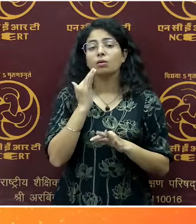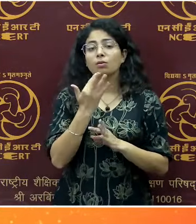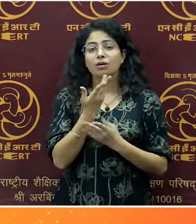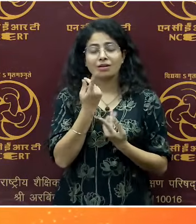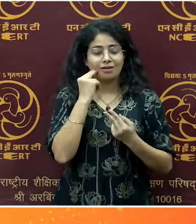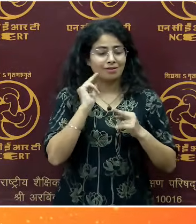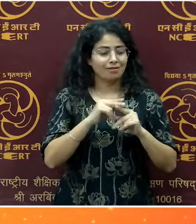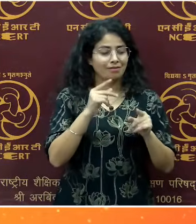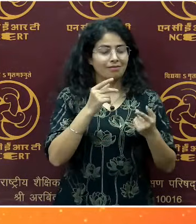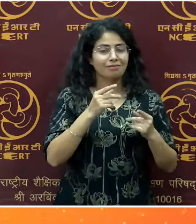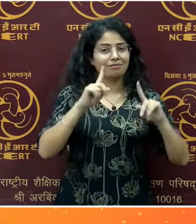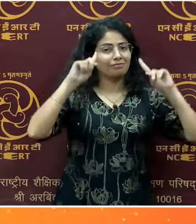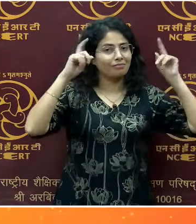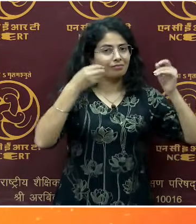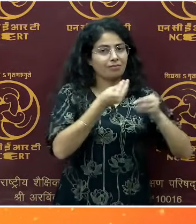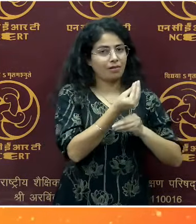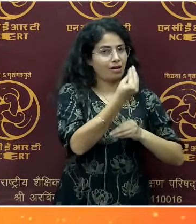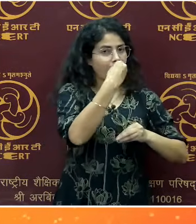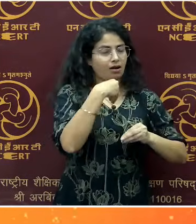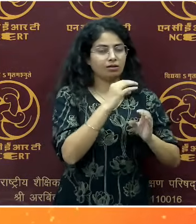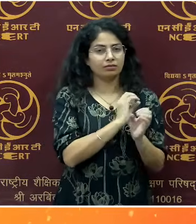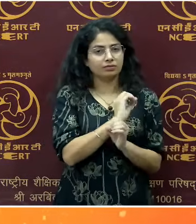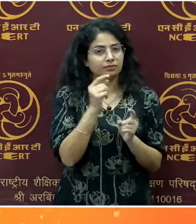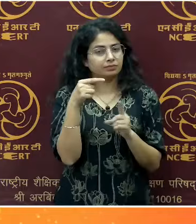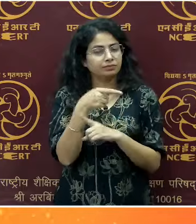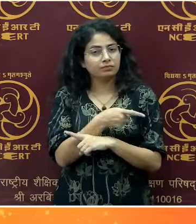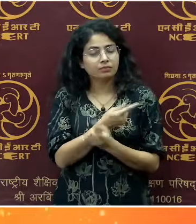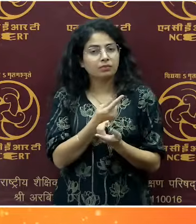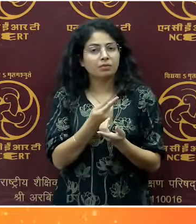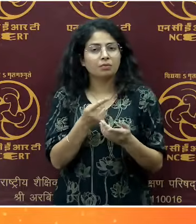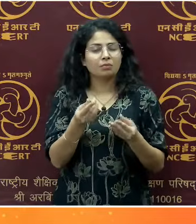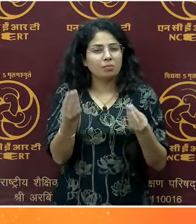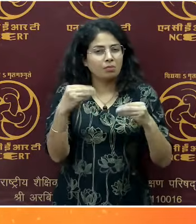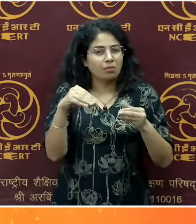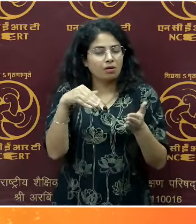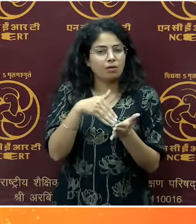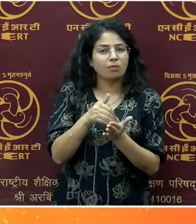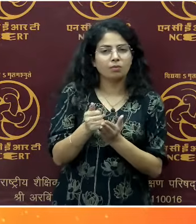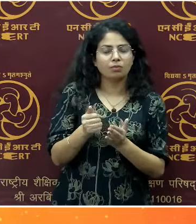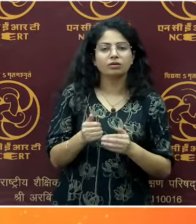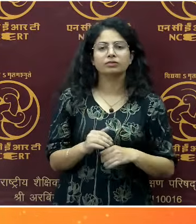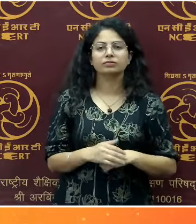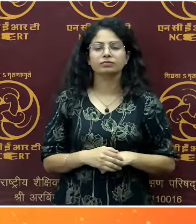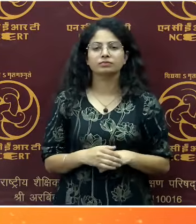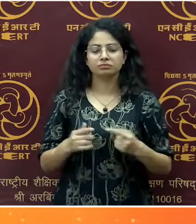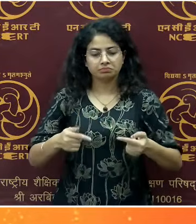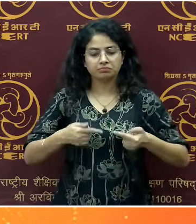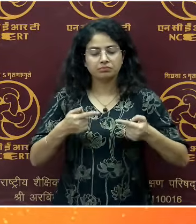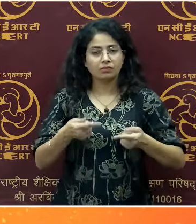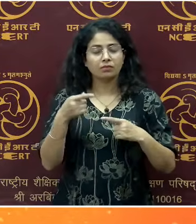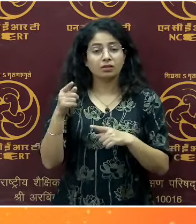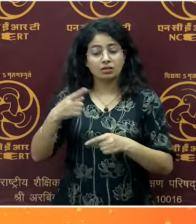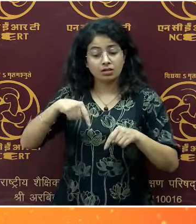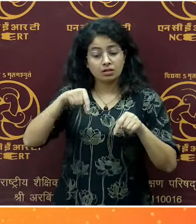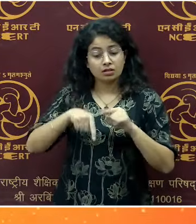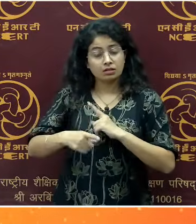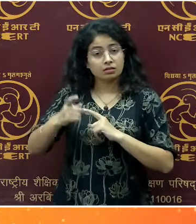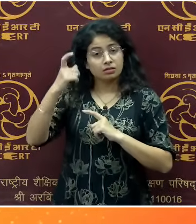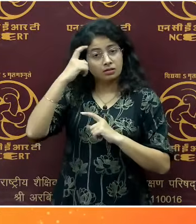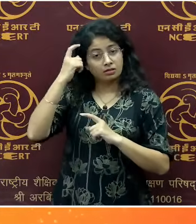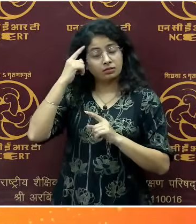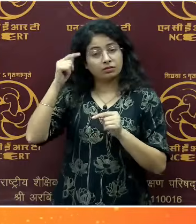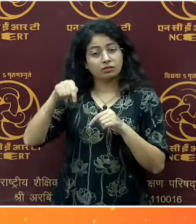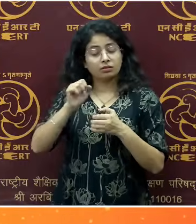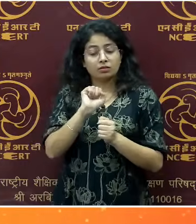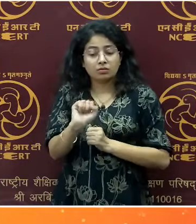fresh grass, the fresh food, then he became weaker as the days passed. So, realizing this, his friends